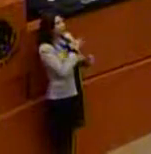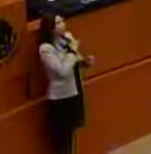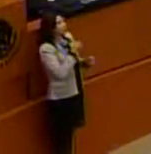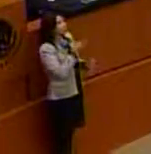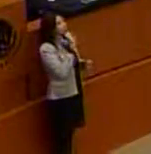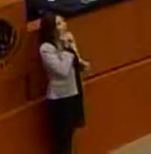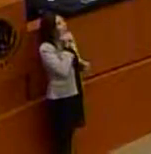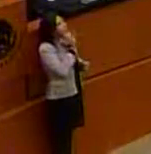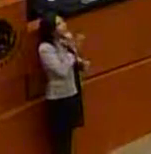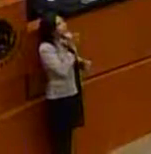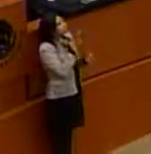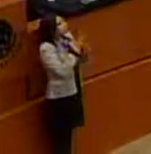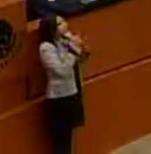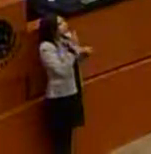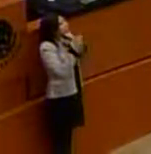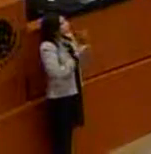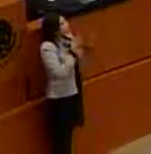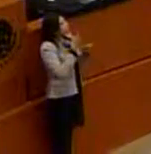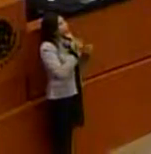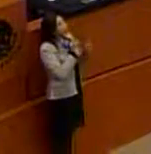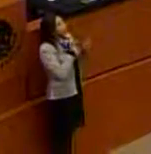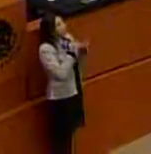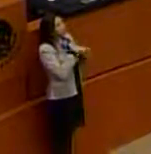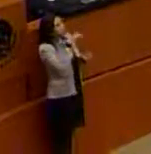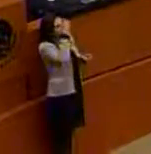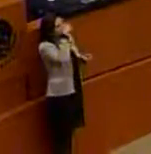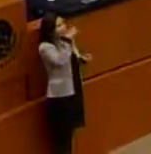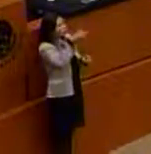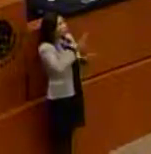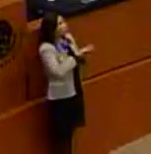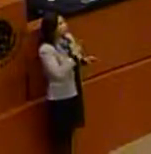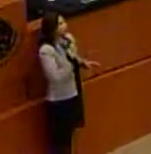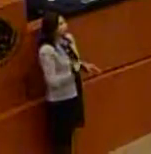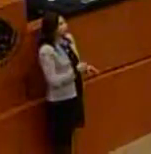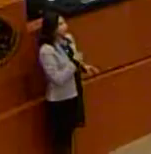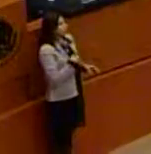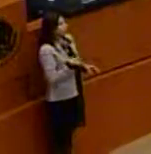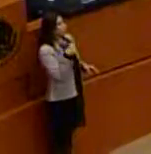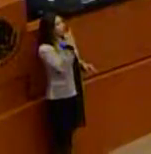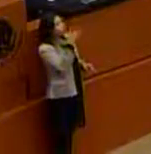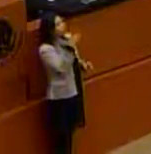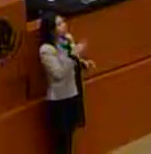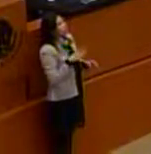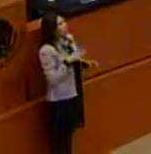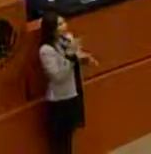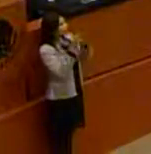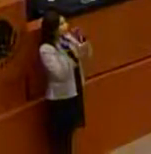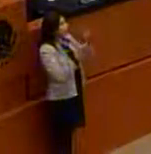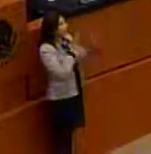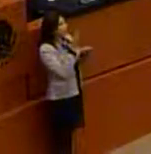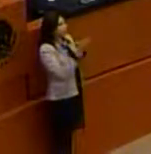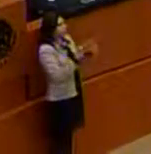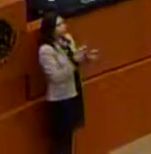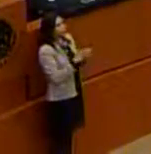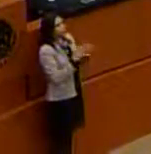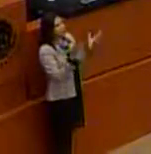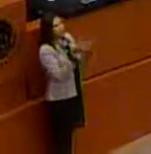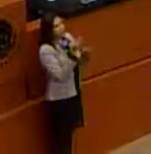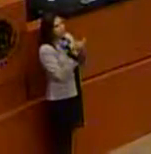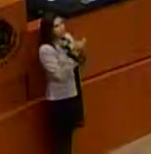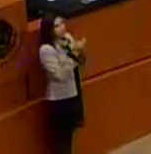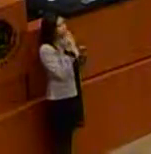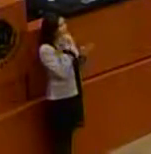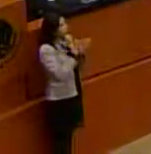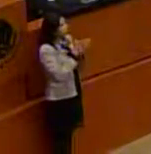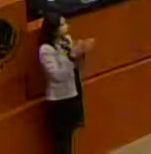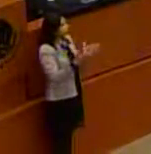us a little about our Swiss experiences in the Swiss campaign that we're conducting at the moment.